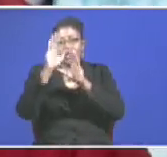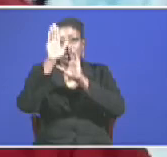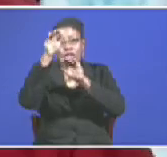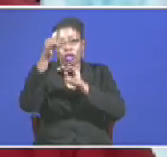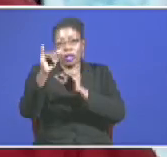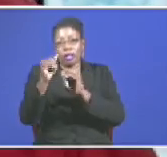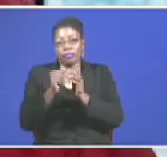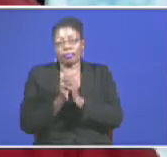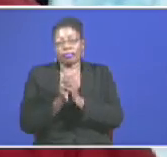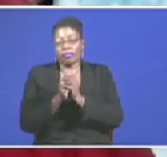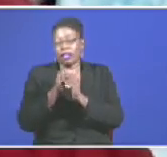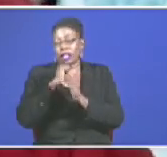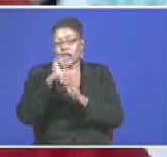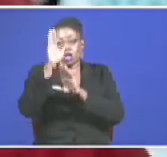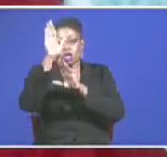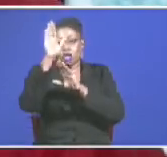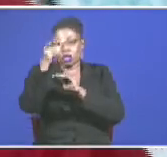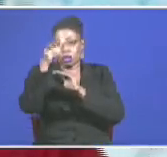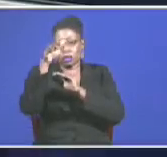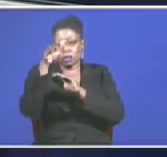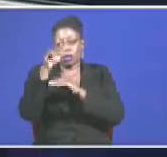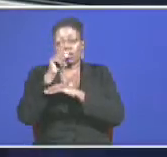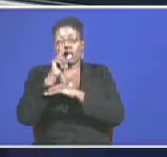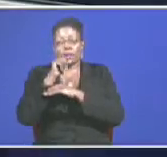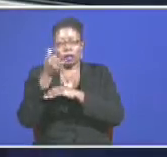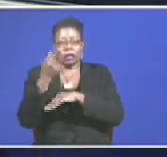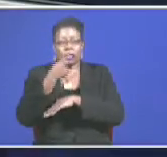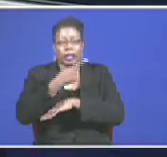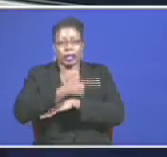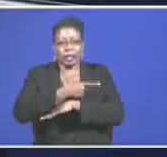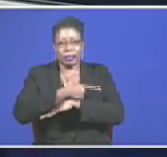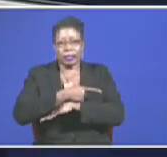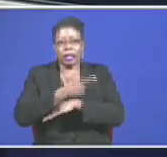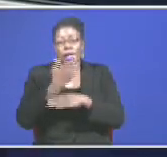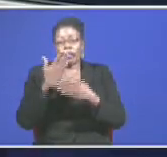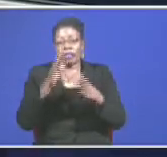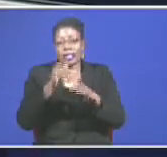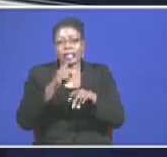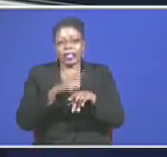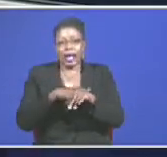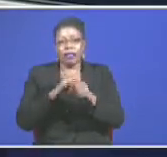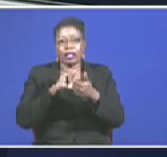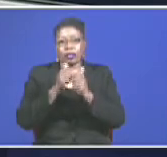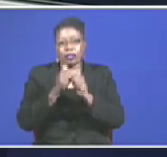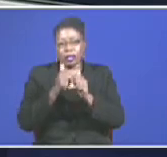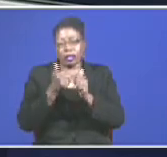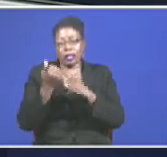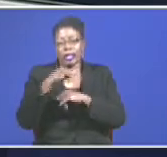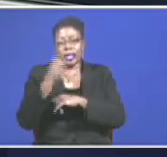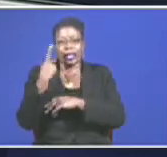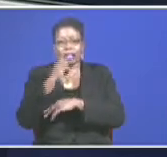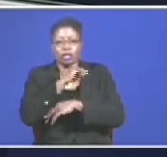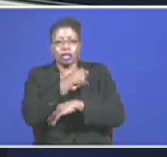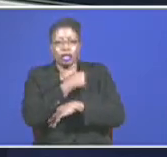We couldn't shoot a pigeon today. The time we have for sports, I'm Kelsey Johnson.